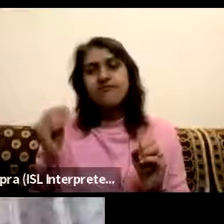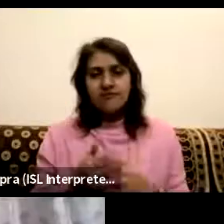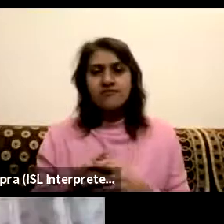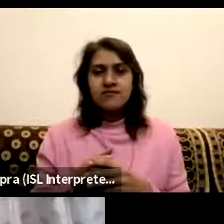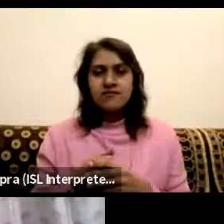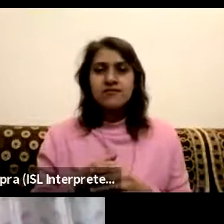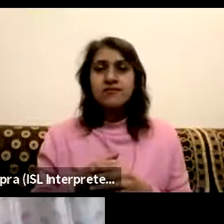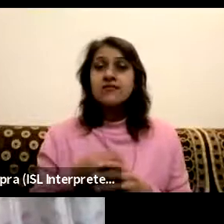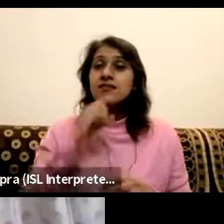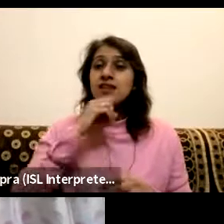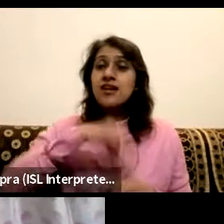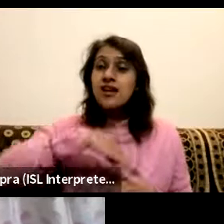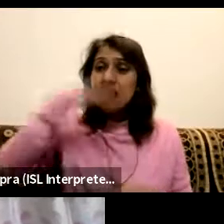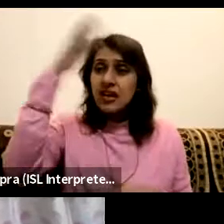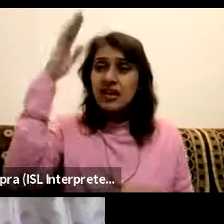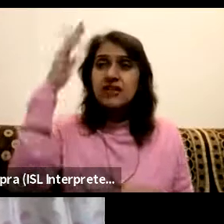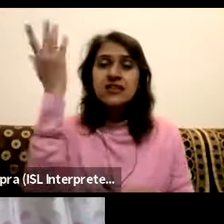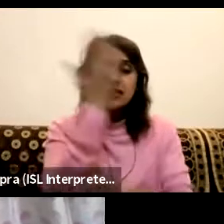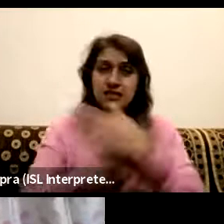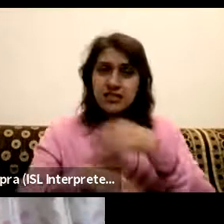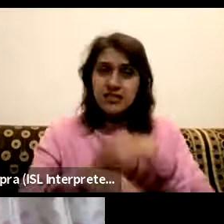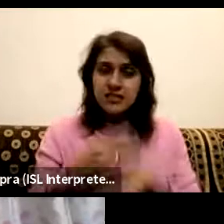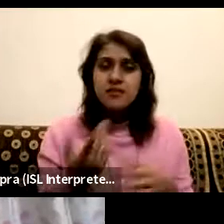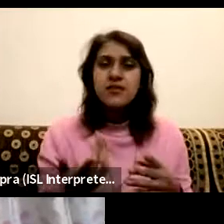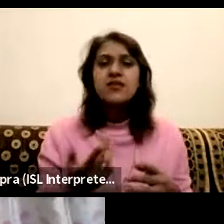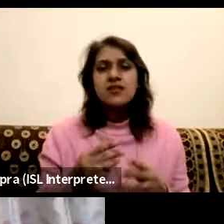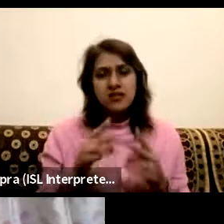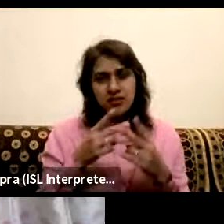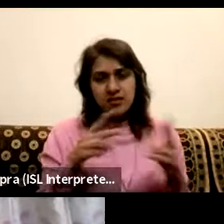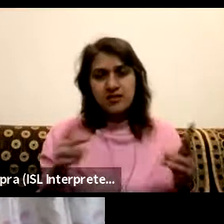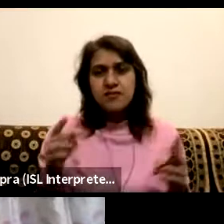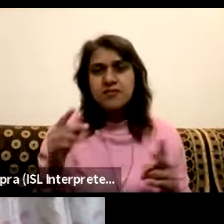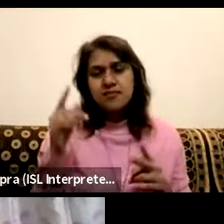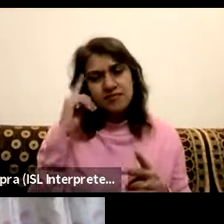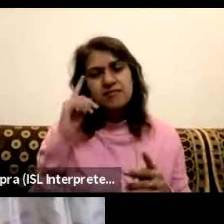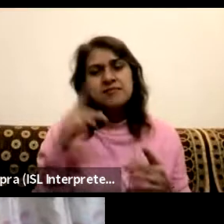elderly people with disability, people who are at the middle level